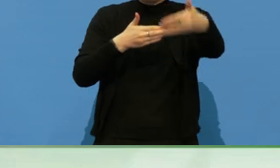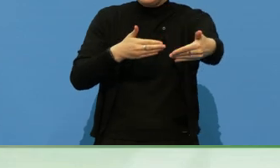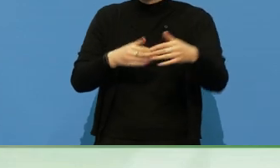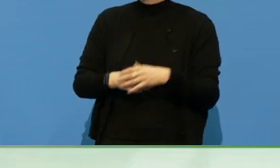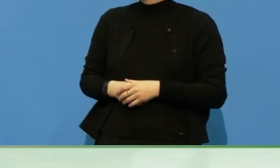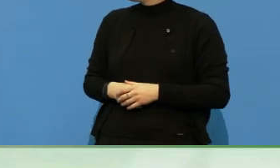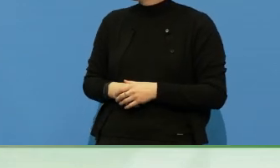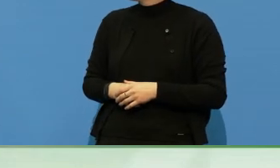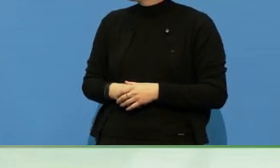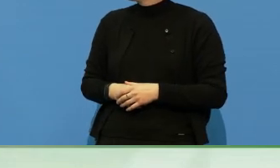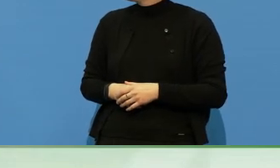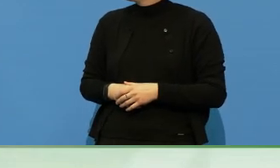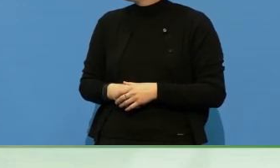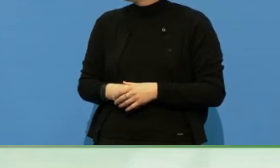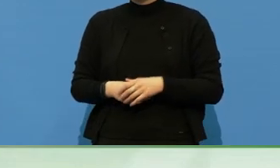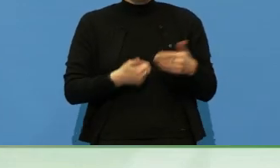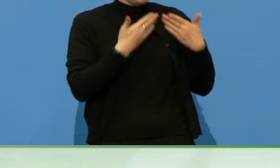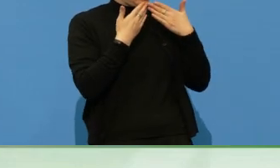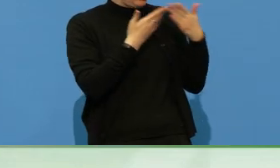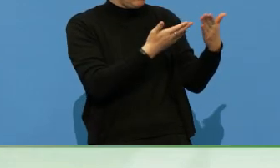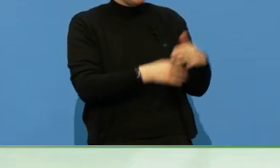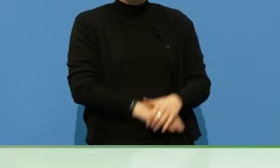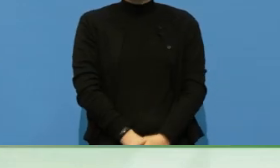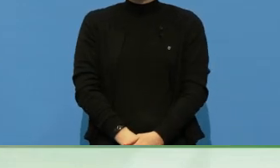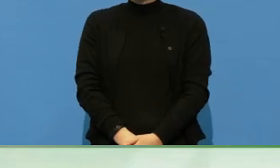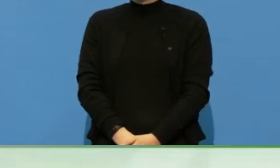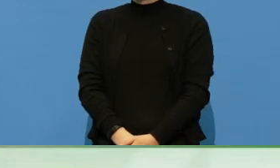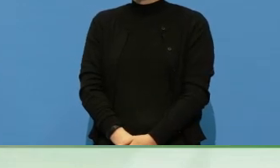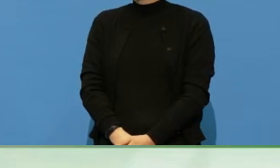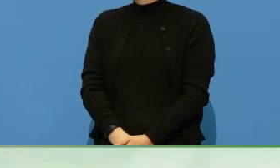you for the monitoring. Thank you.